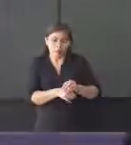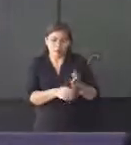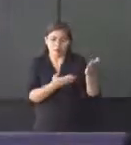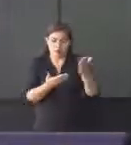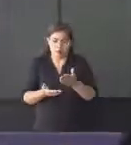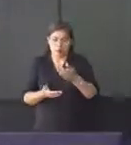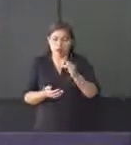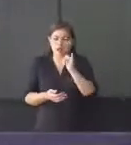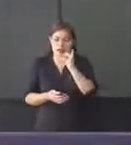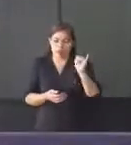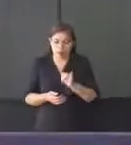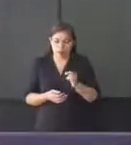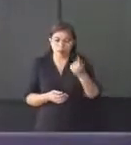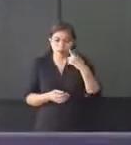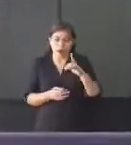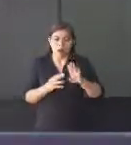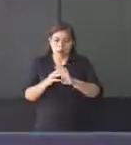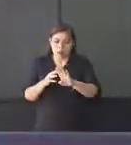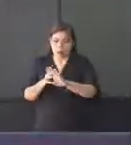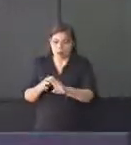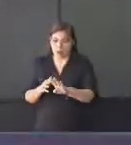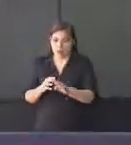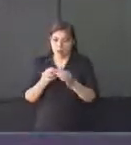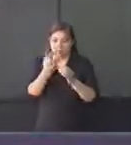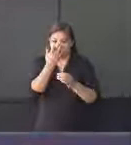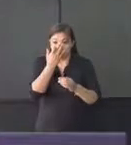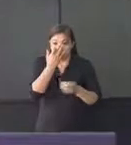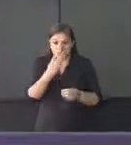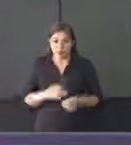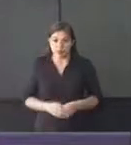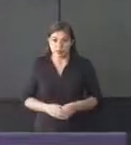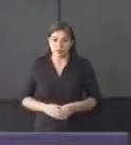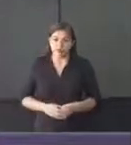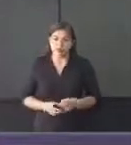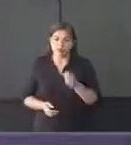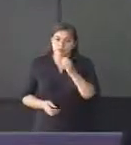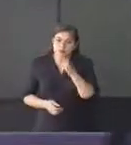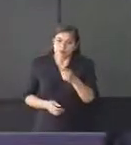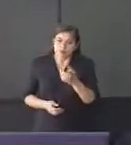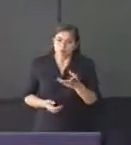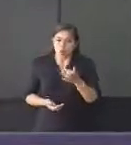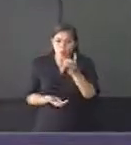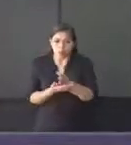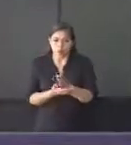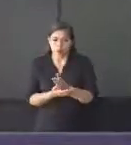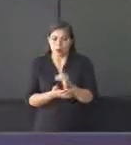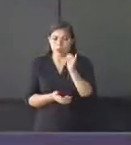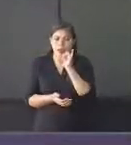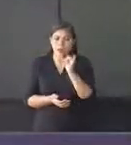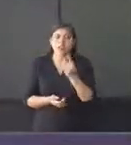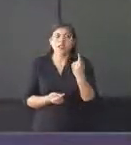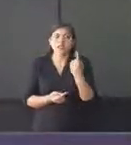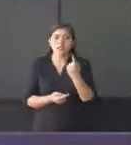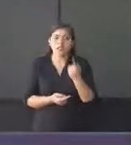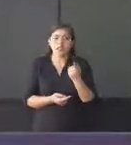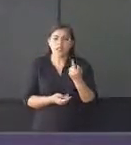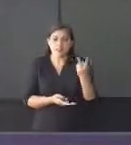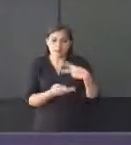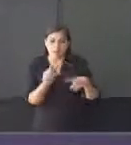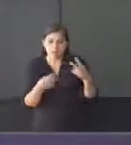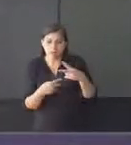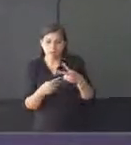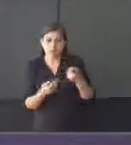developed in Italy has to do with refugees and not migrants. In Italy, you can